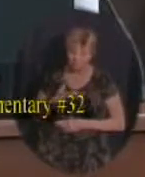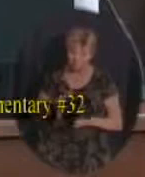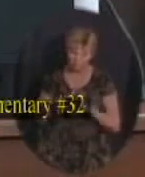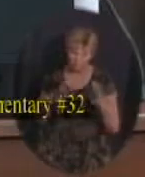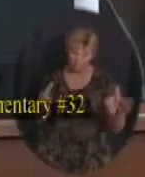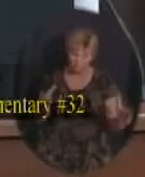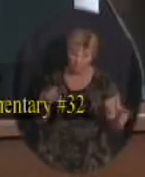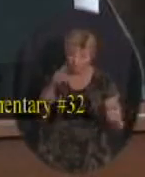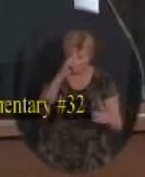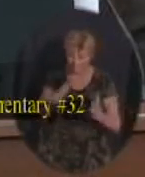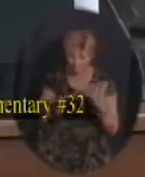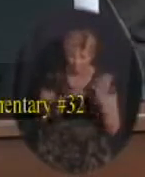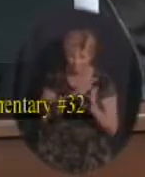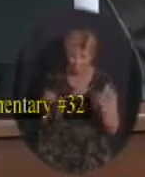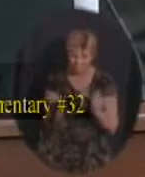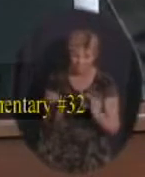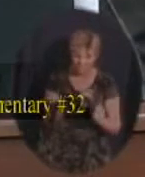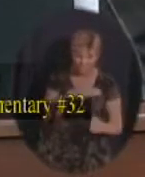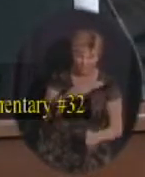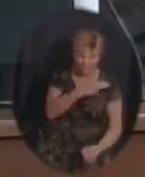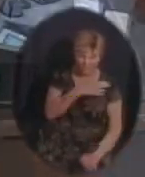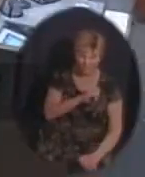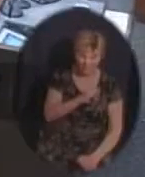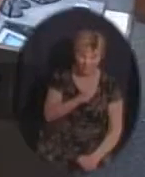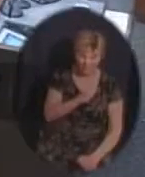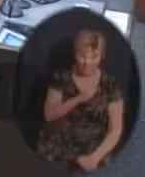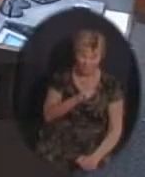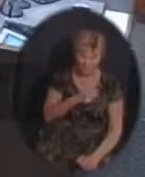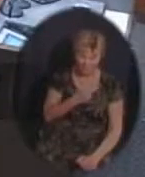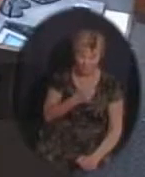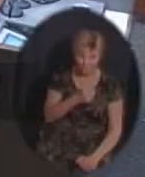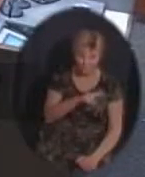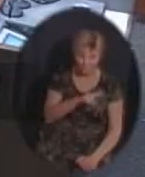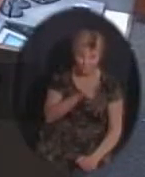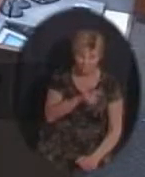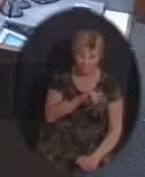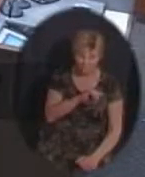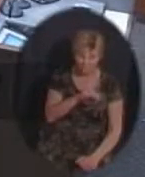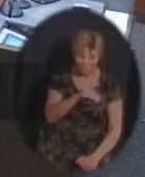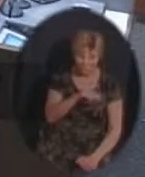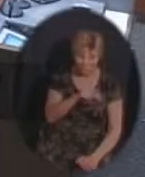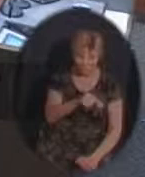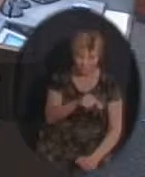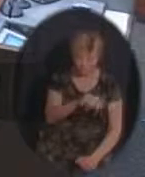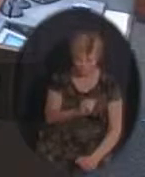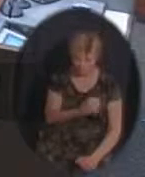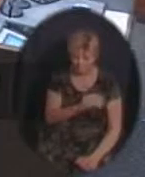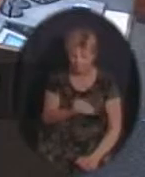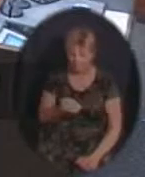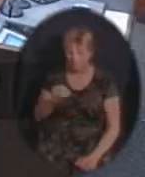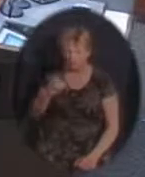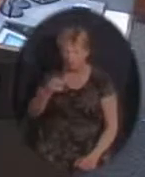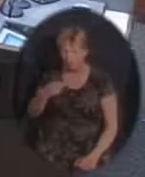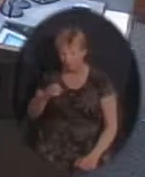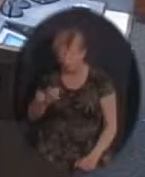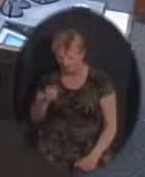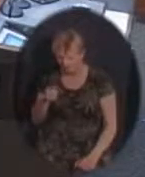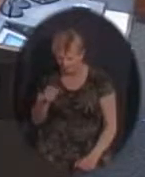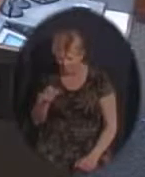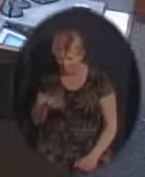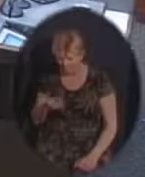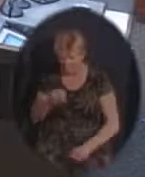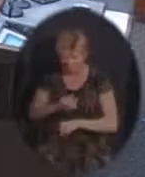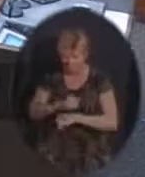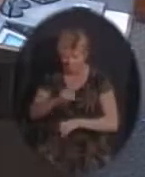Stone for elementary schools. Okay, thank you very much, Ms. Ashley. Appreciate that. Okay,